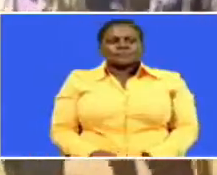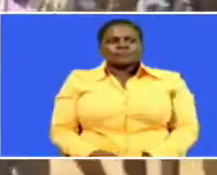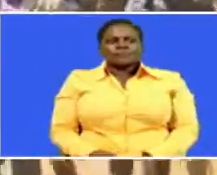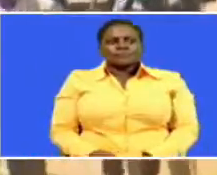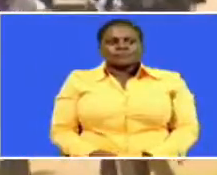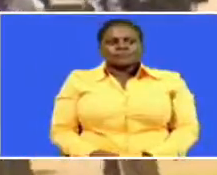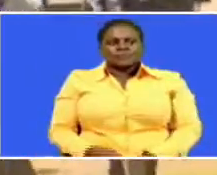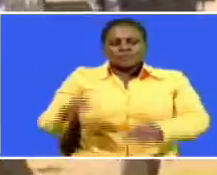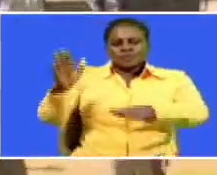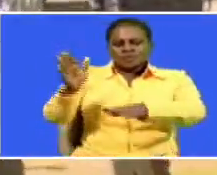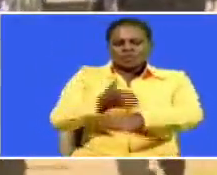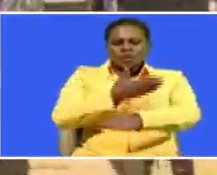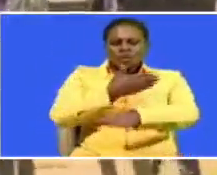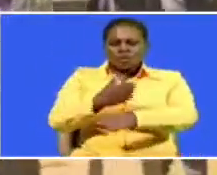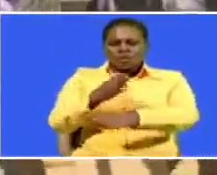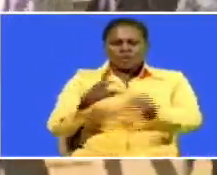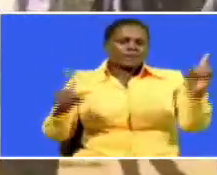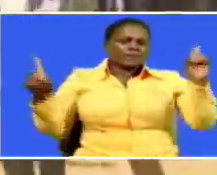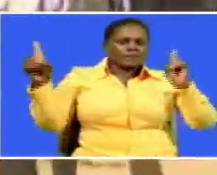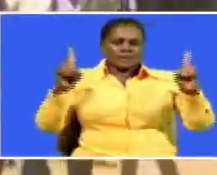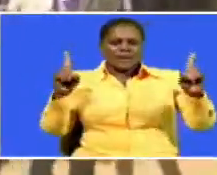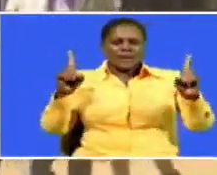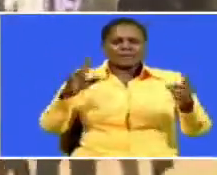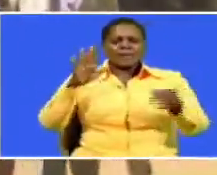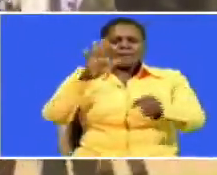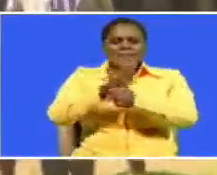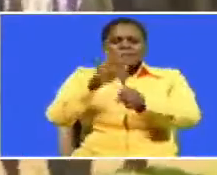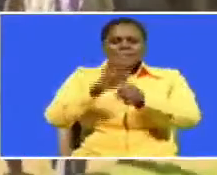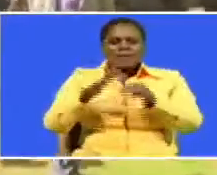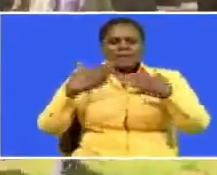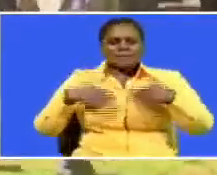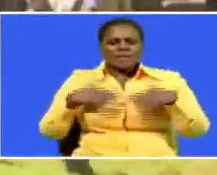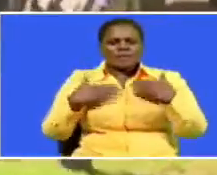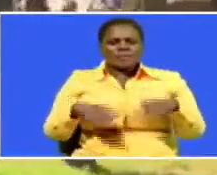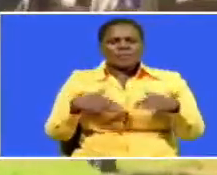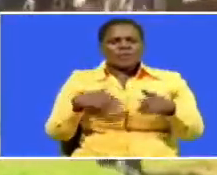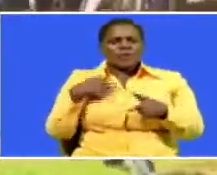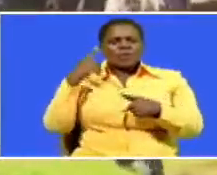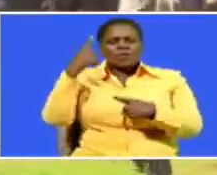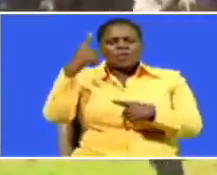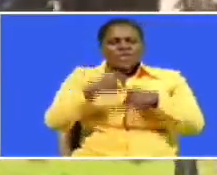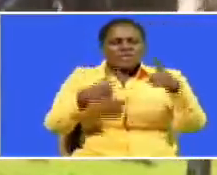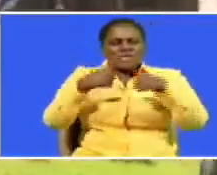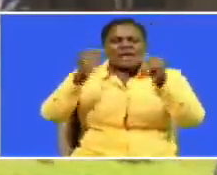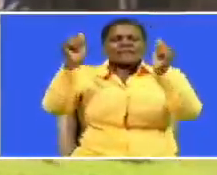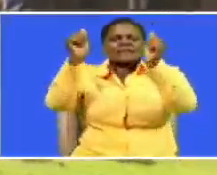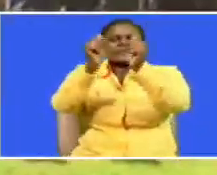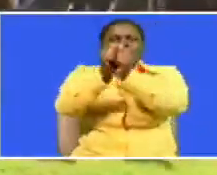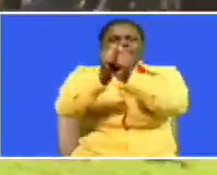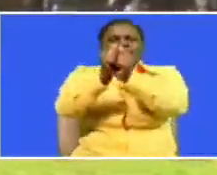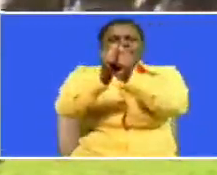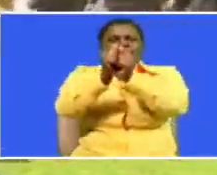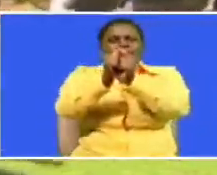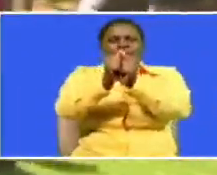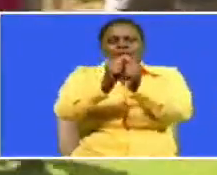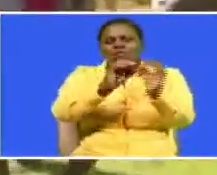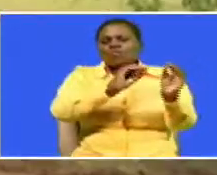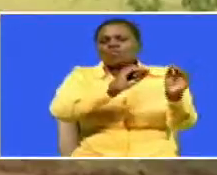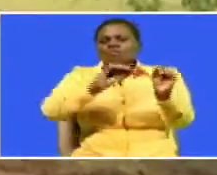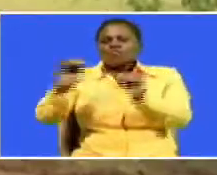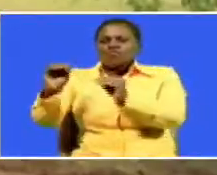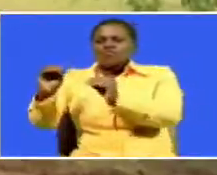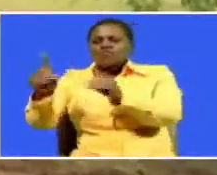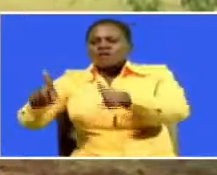In song and dance, hundreds of Sirikwa squatters who have for more than a decade been forced to seek shelter